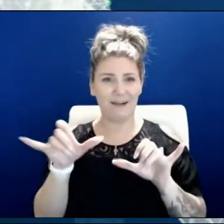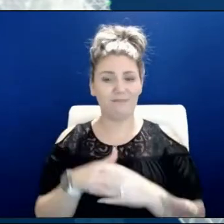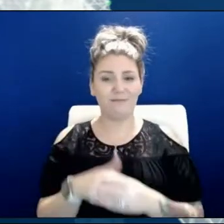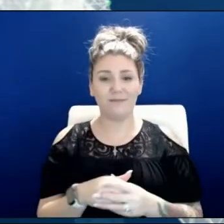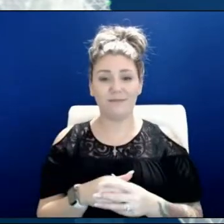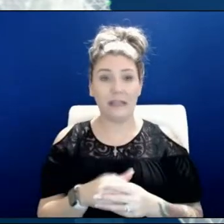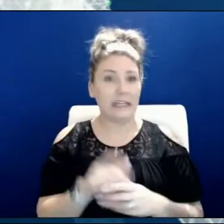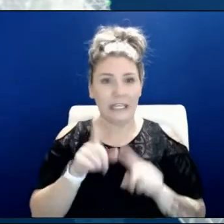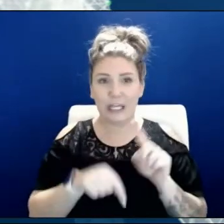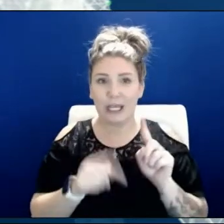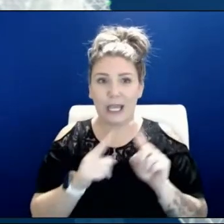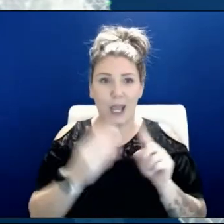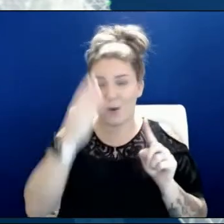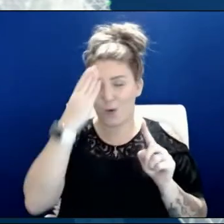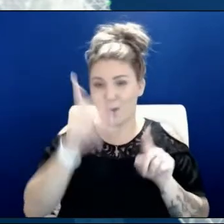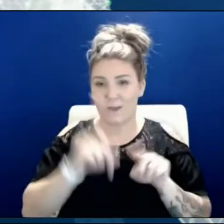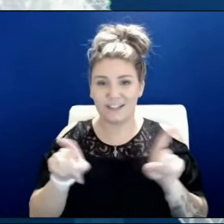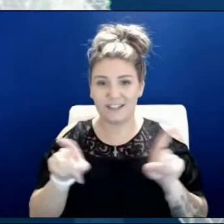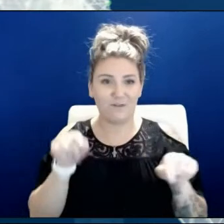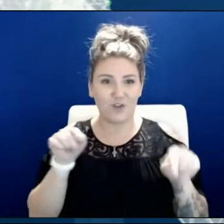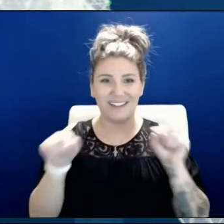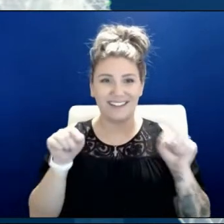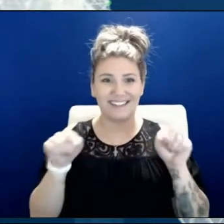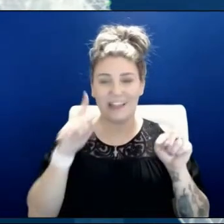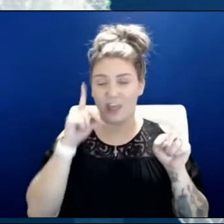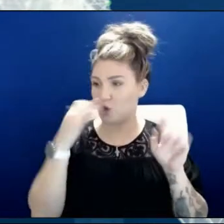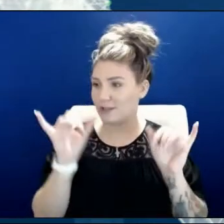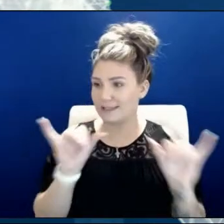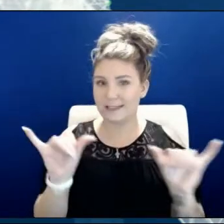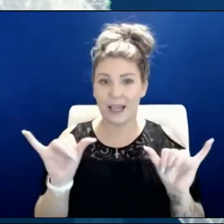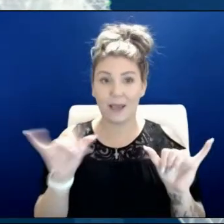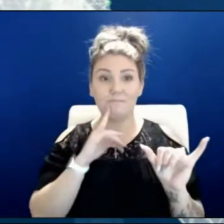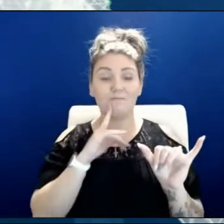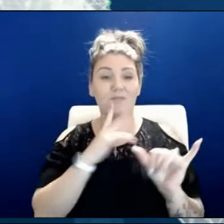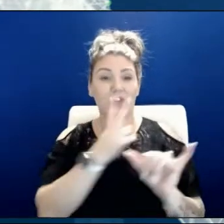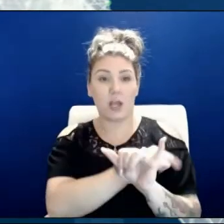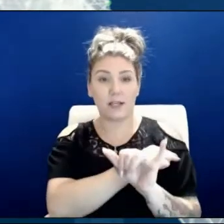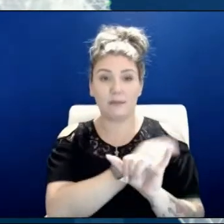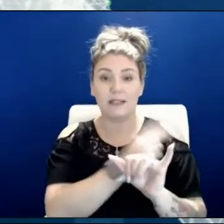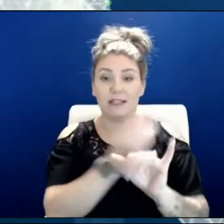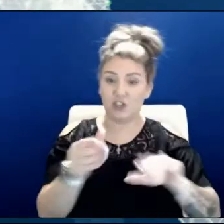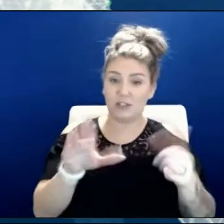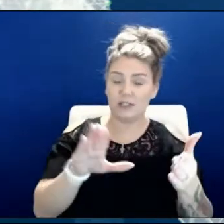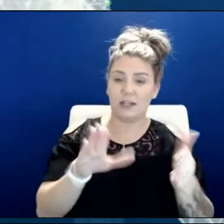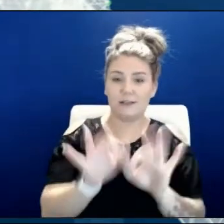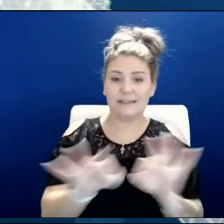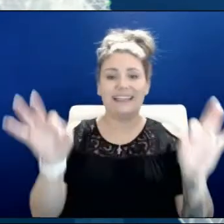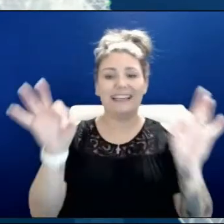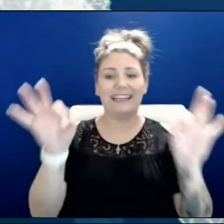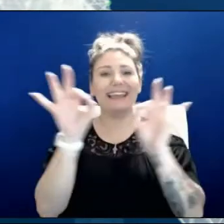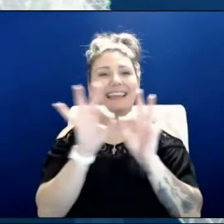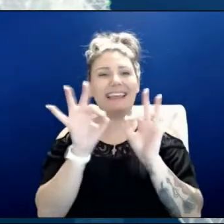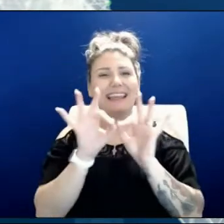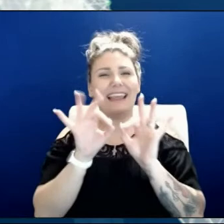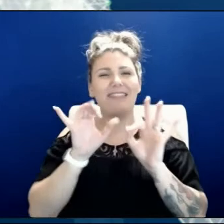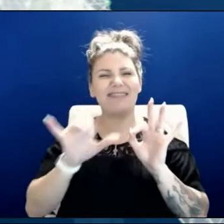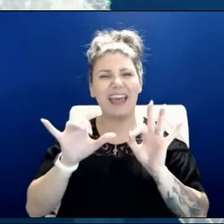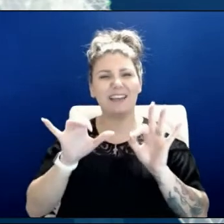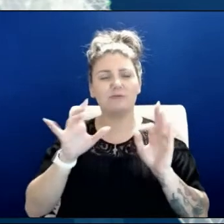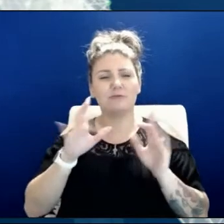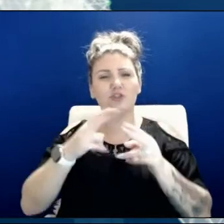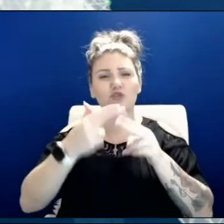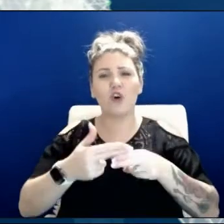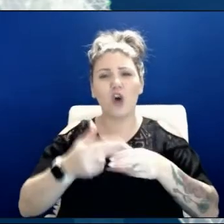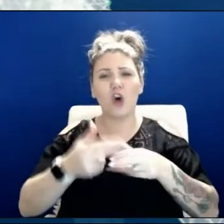difference between the pills. So, hospitalization and death were the key measurements. That is, those are what we call endpoints. Those are the things that we look at and